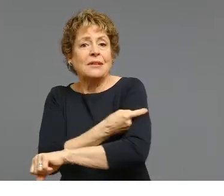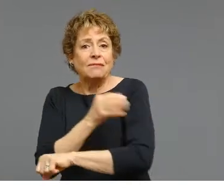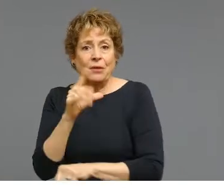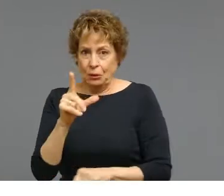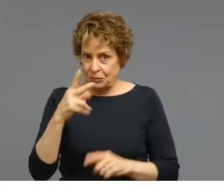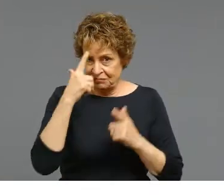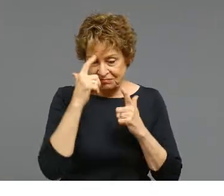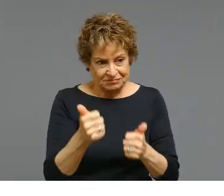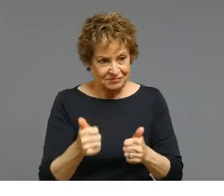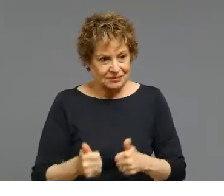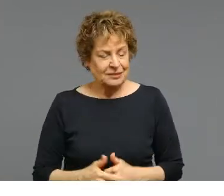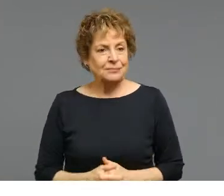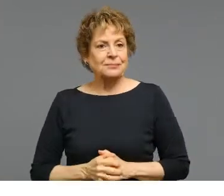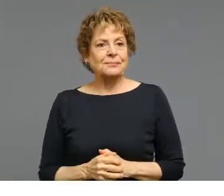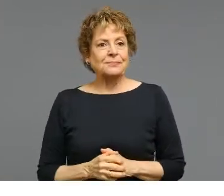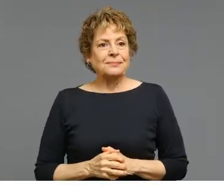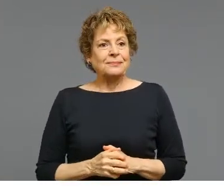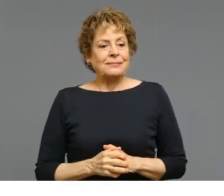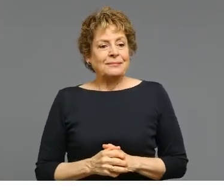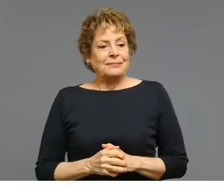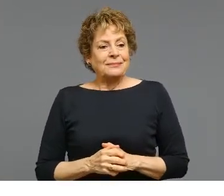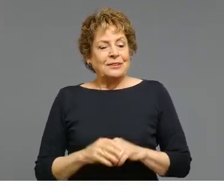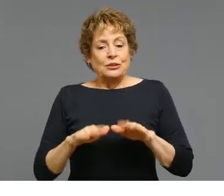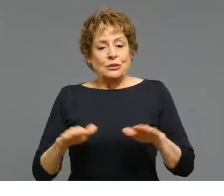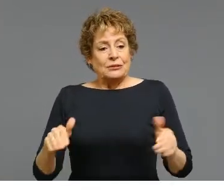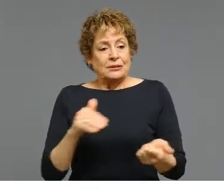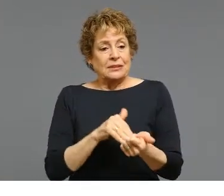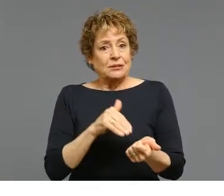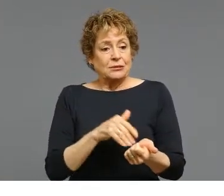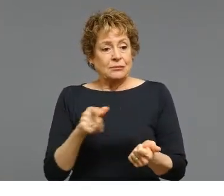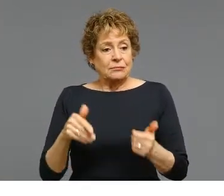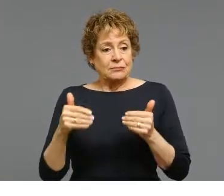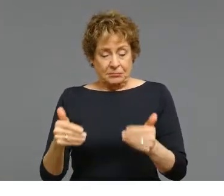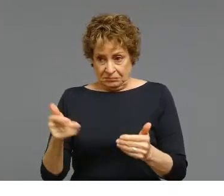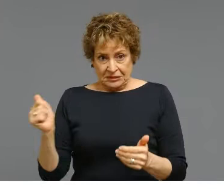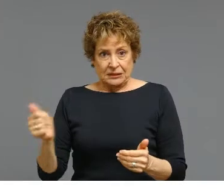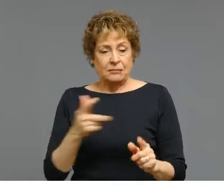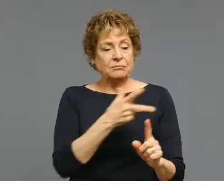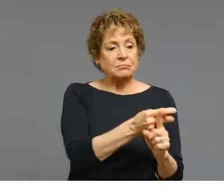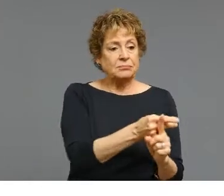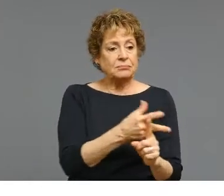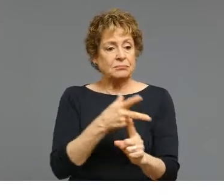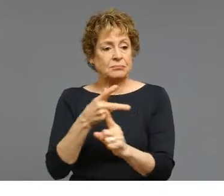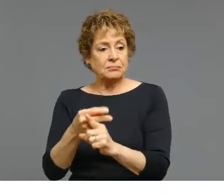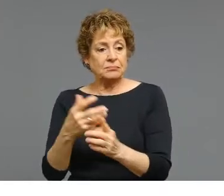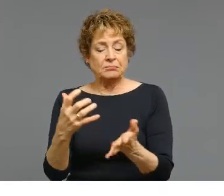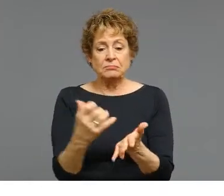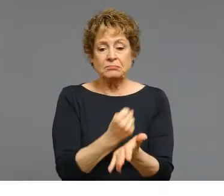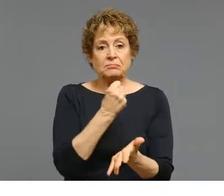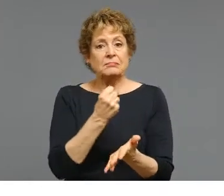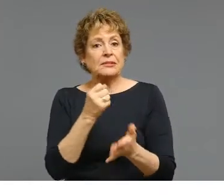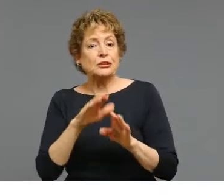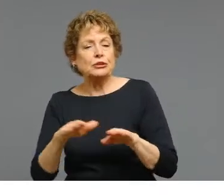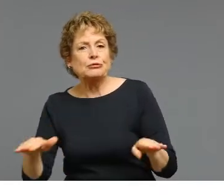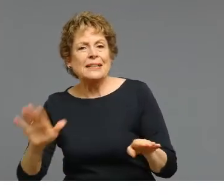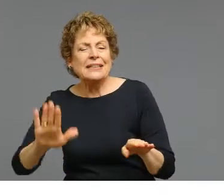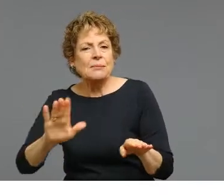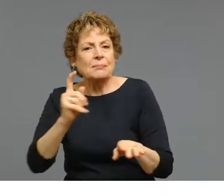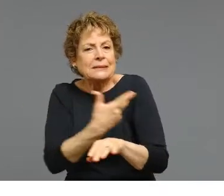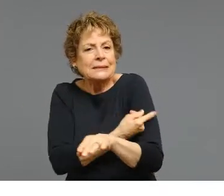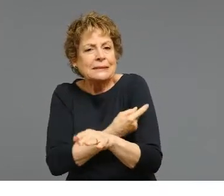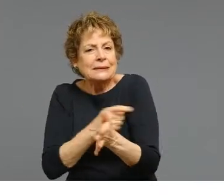will allow pediatricians to co-administer if kids are coming in for their child checks and it's time to get